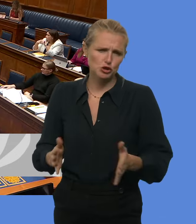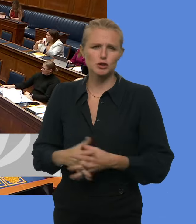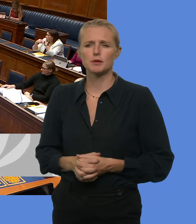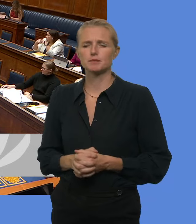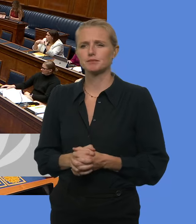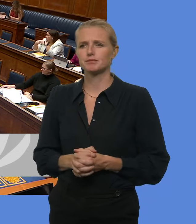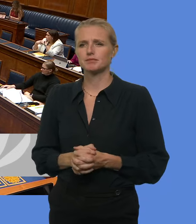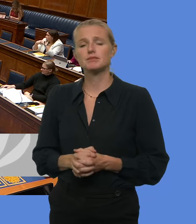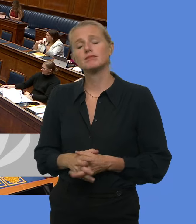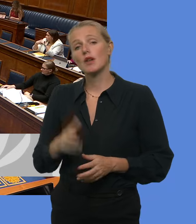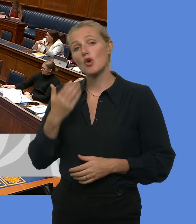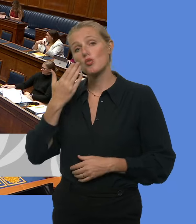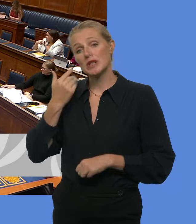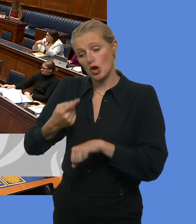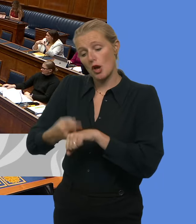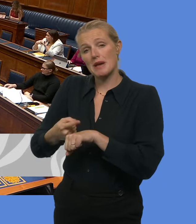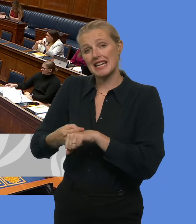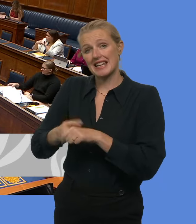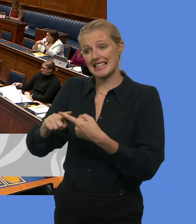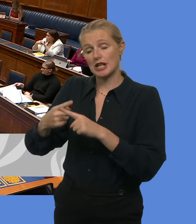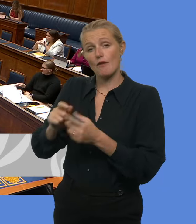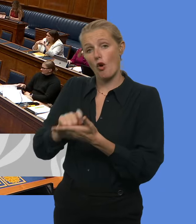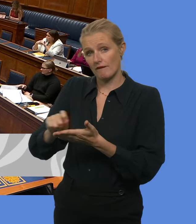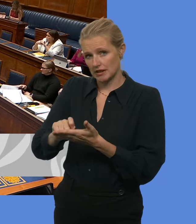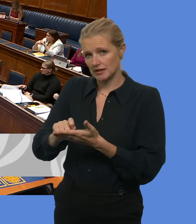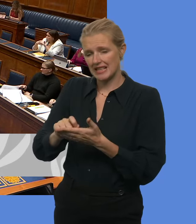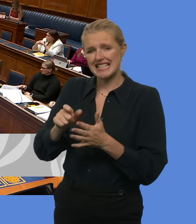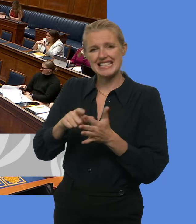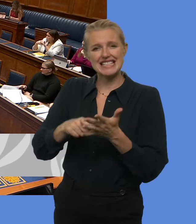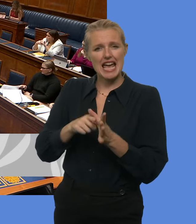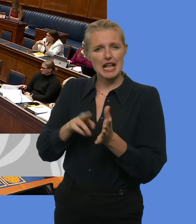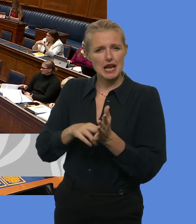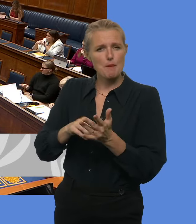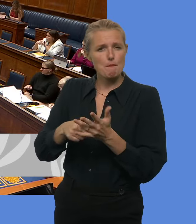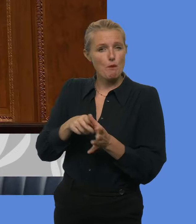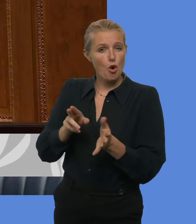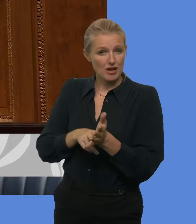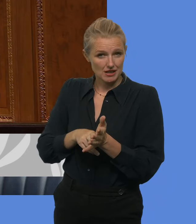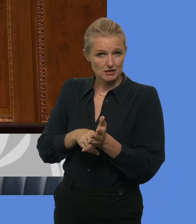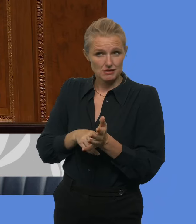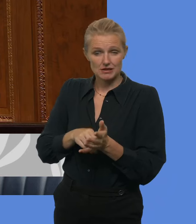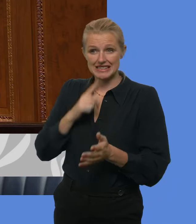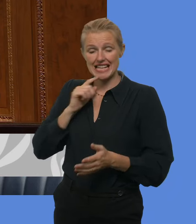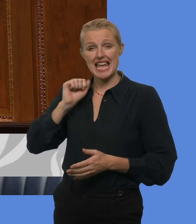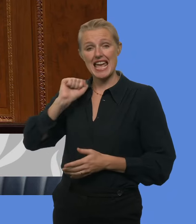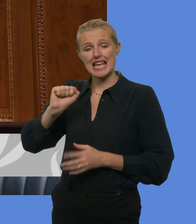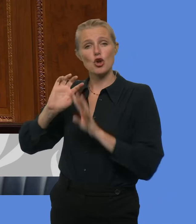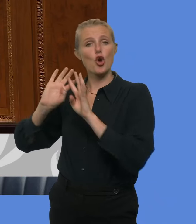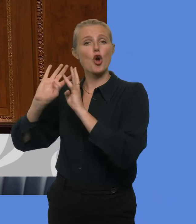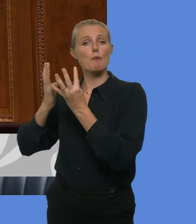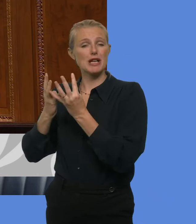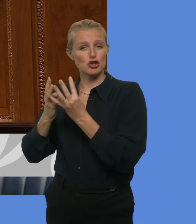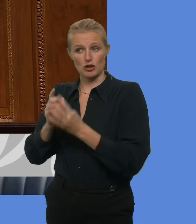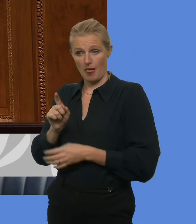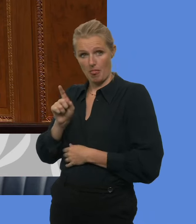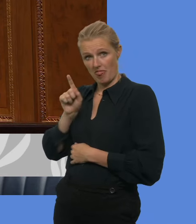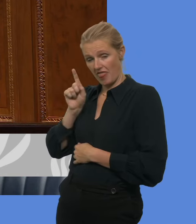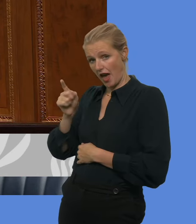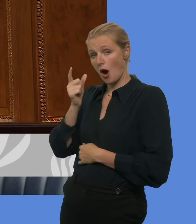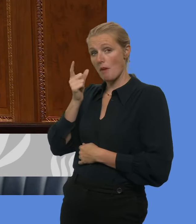At a recent committee of the Executive Office Committee, Sir Declan Morgan suggested that his commission is potentially taking